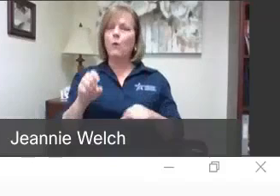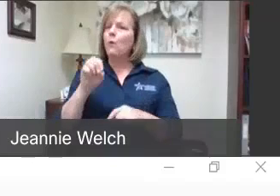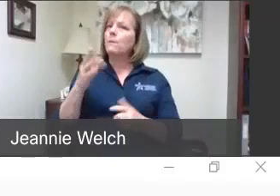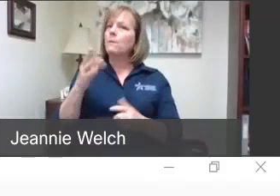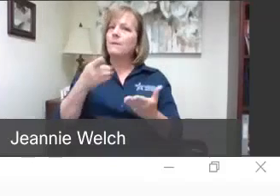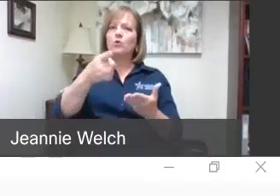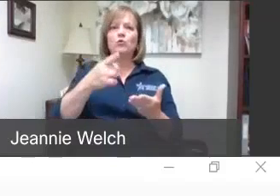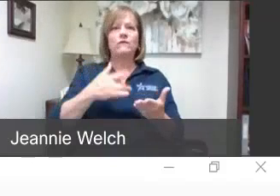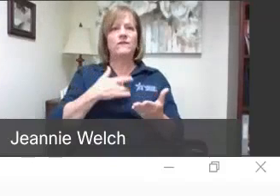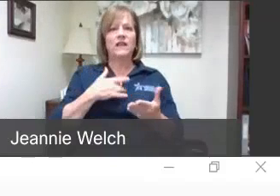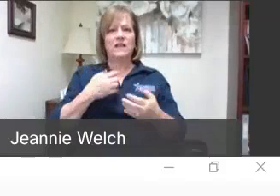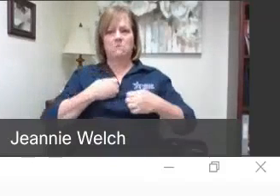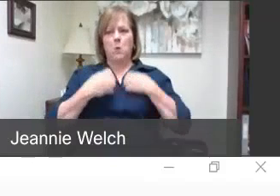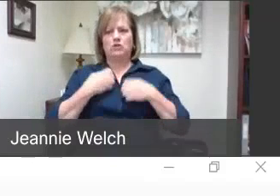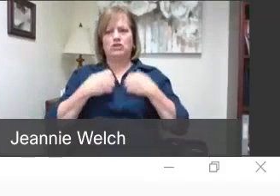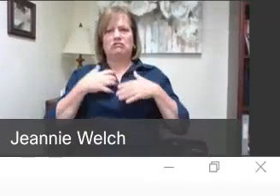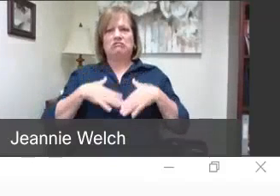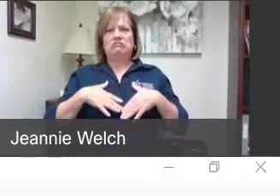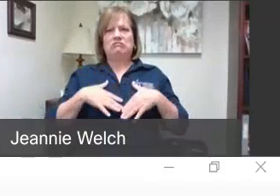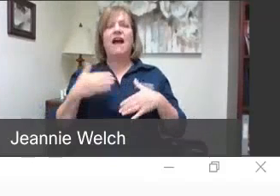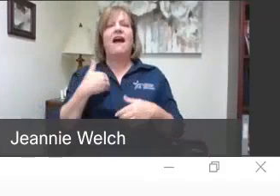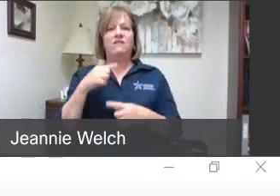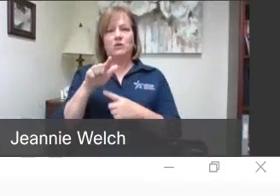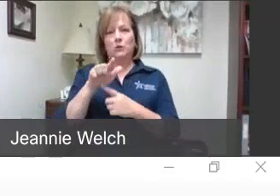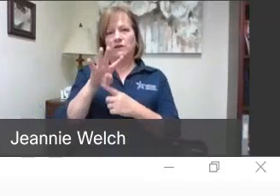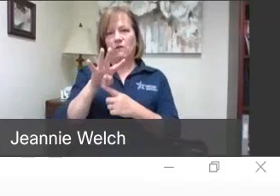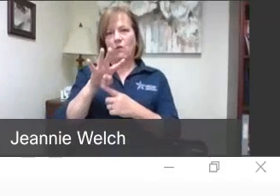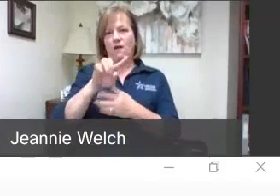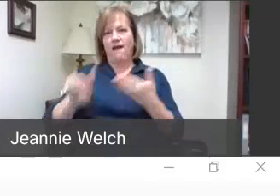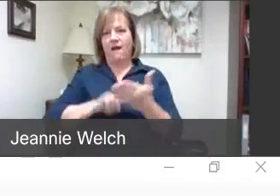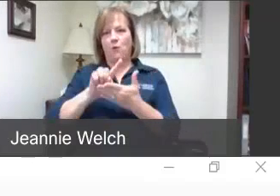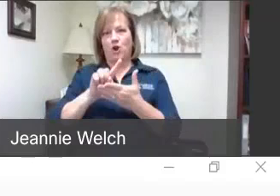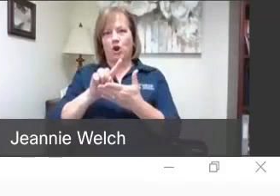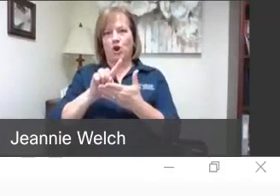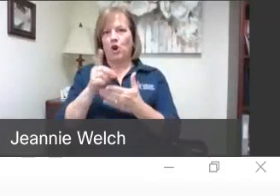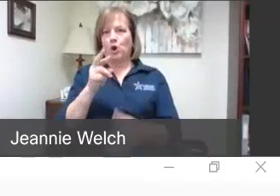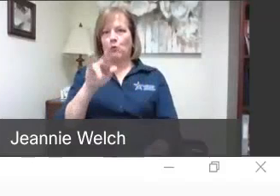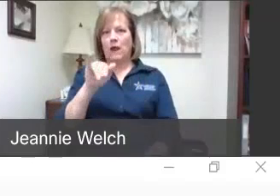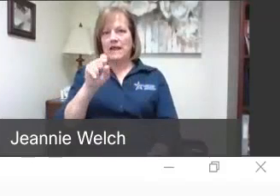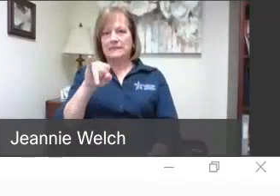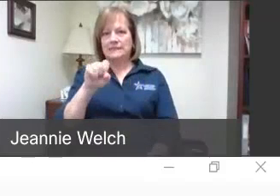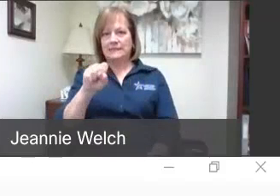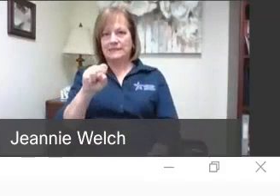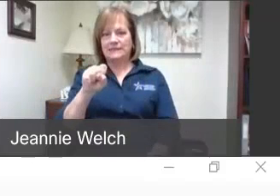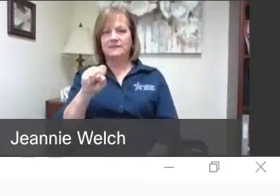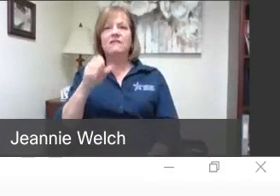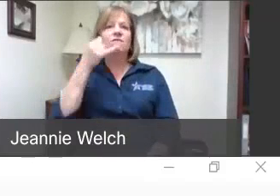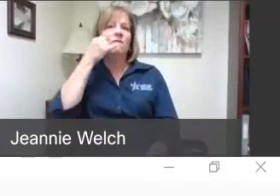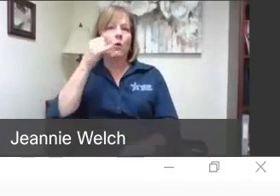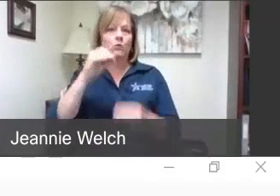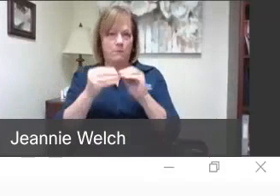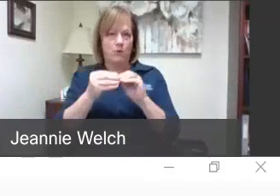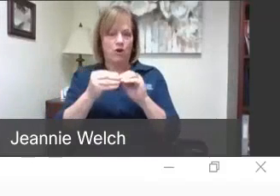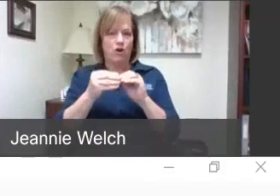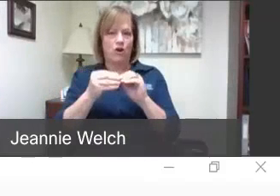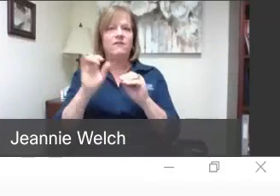I also have a 24-hour crisis center phone number that they can reach out to as well, because we will be on a